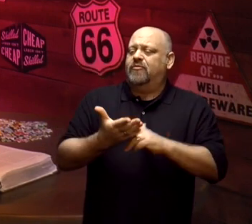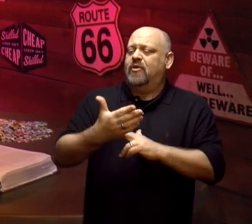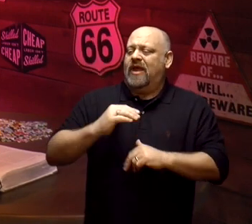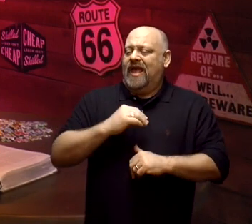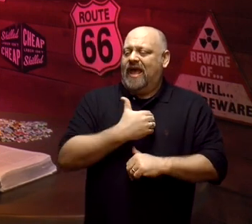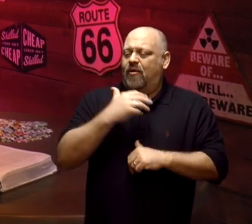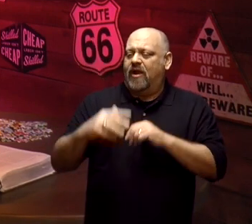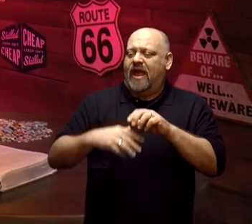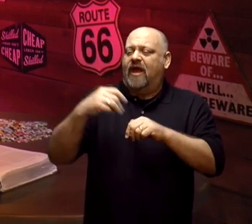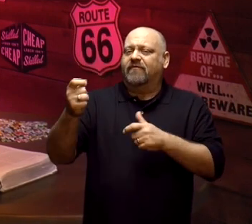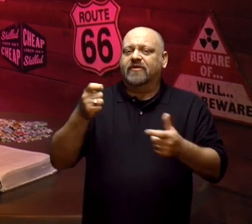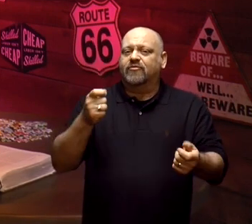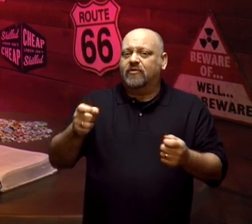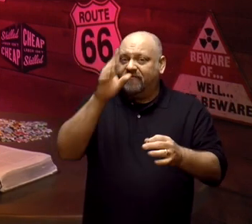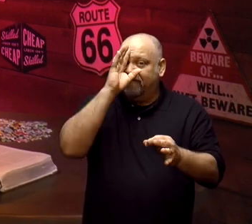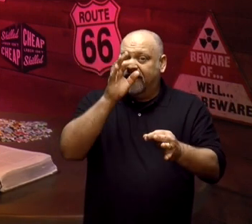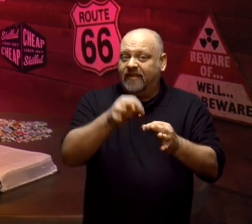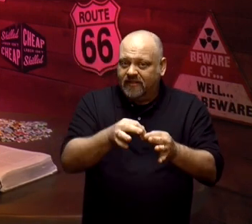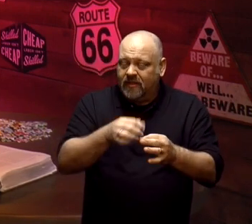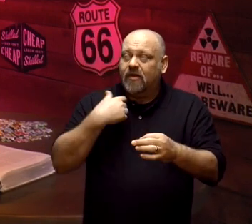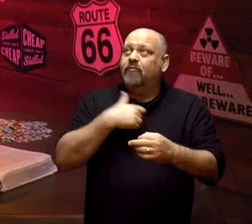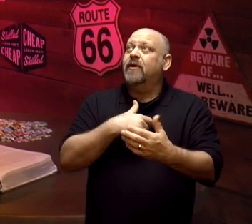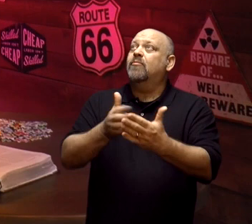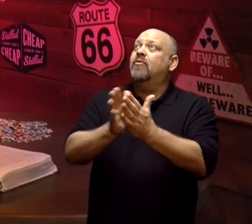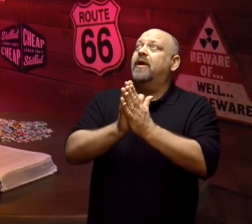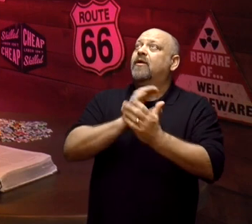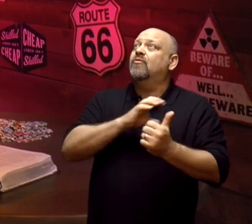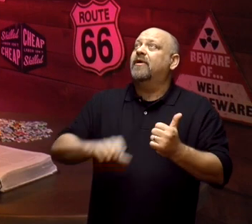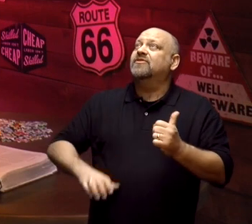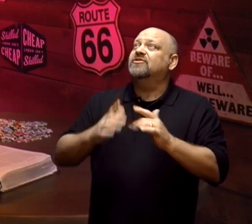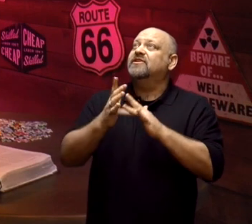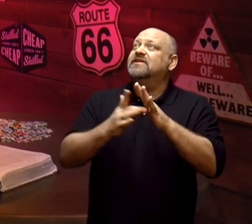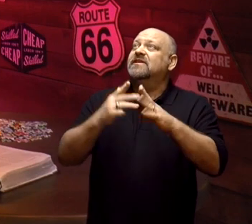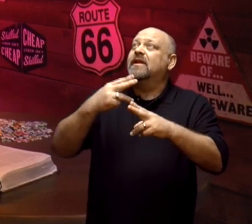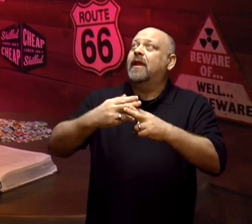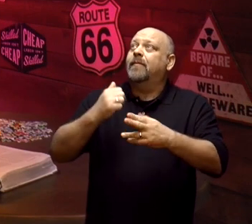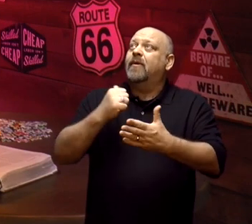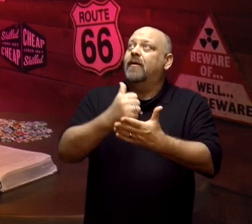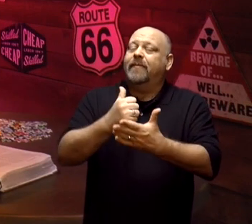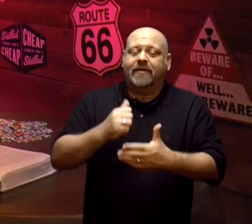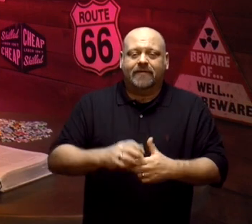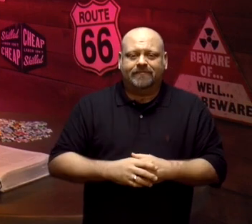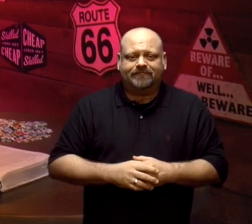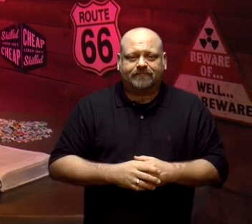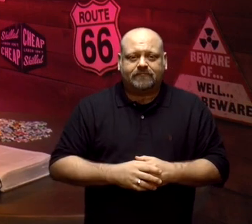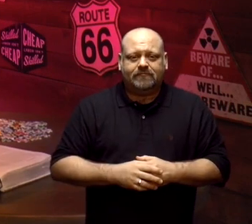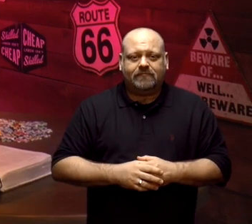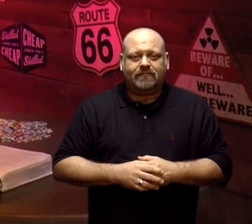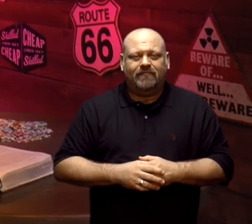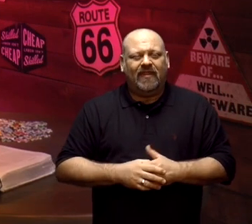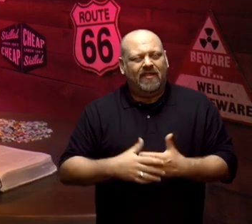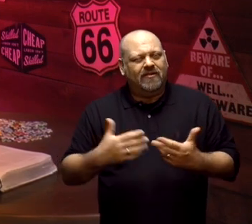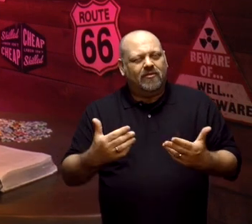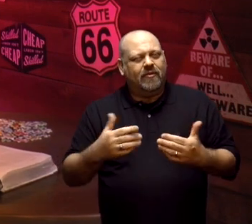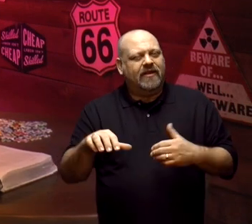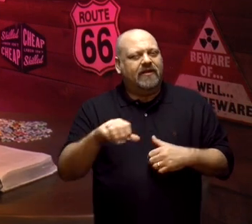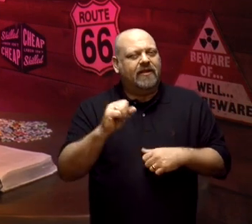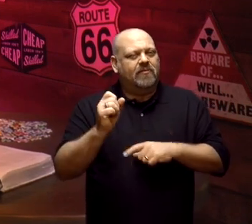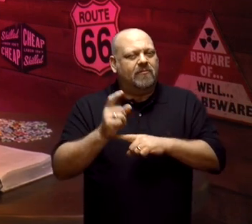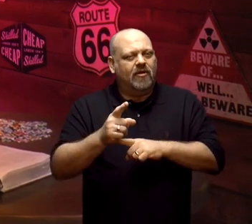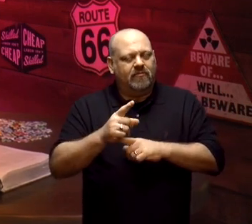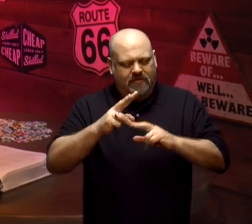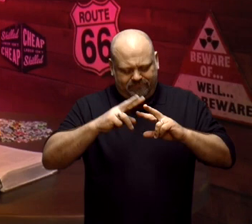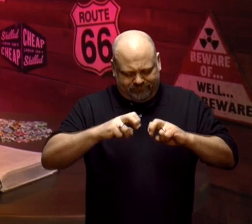our out-of-control faith. We pray these things in Christ Jesus' name. Amen. Let's take a moment and